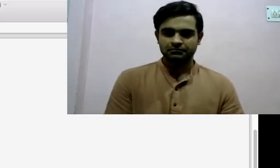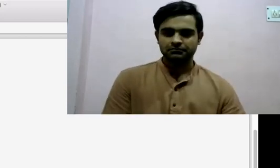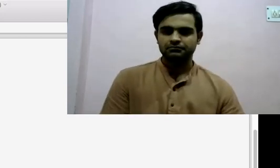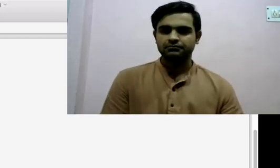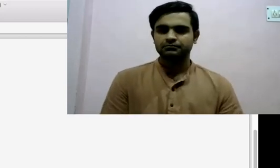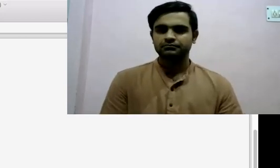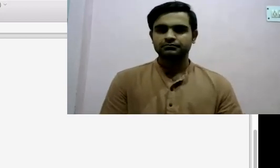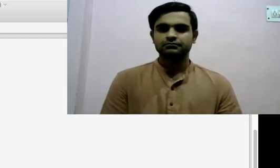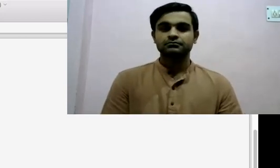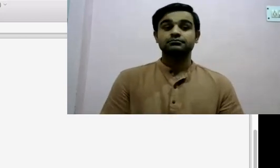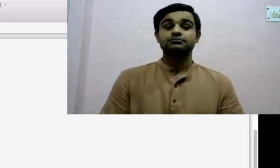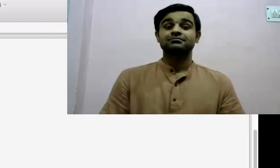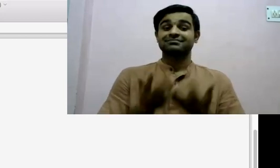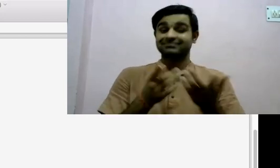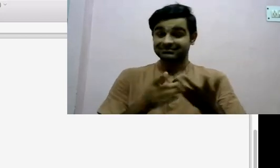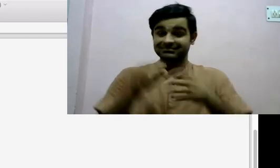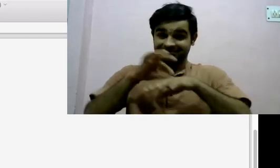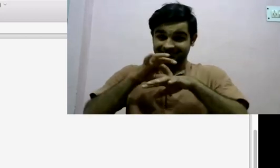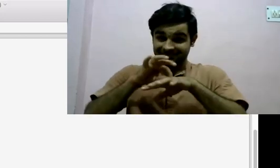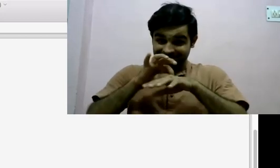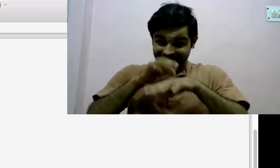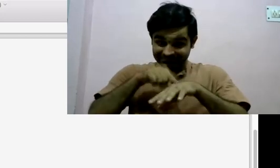a rash on skin,